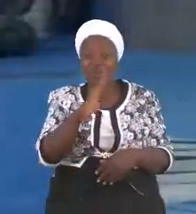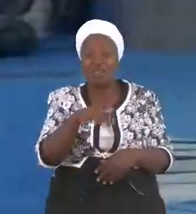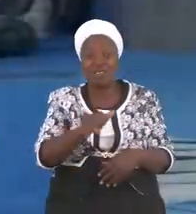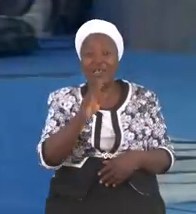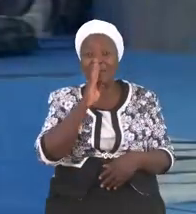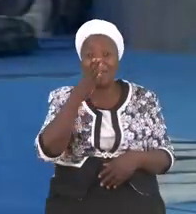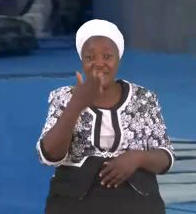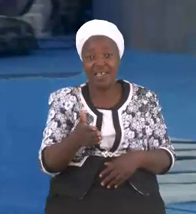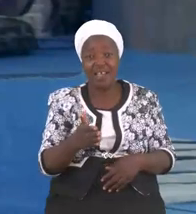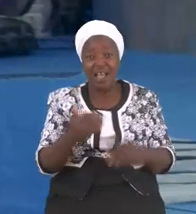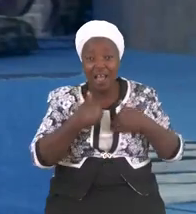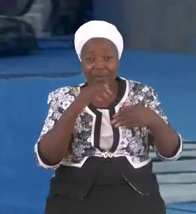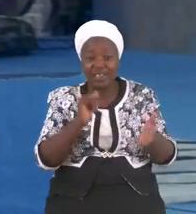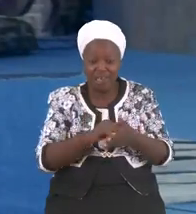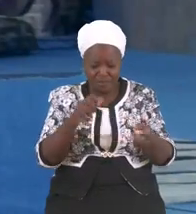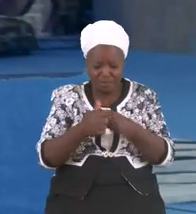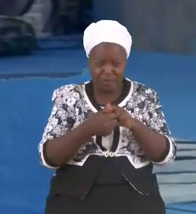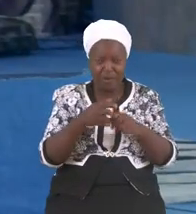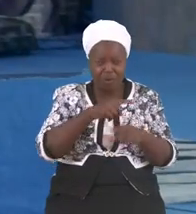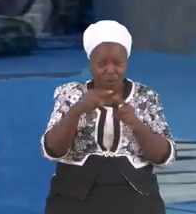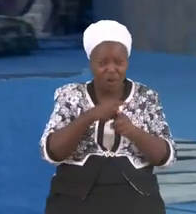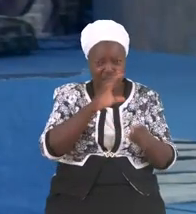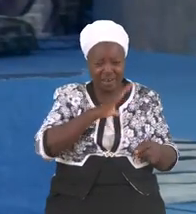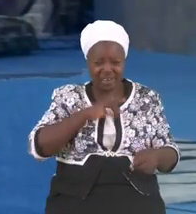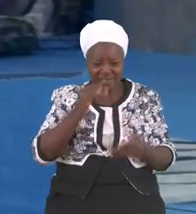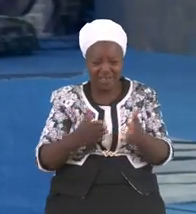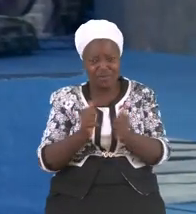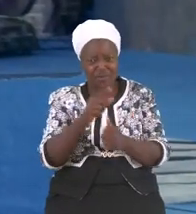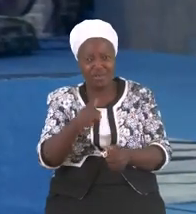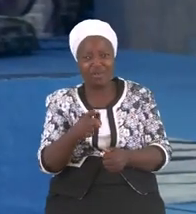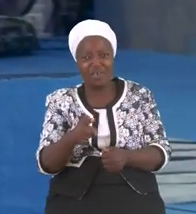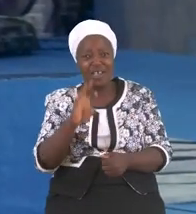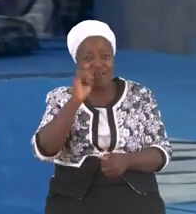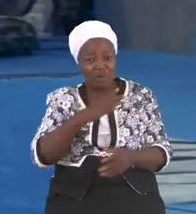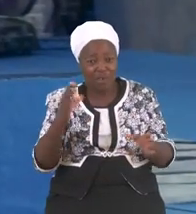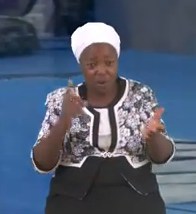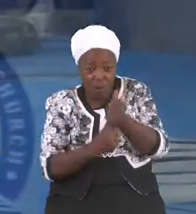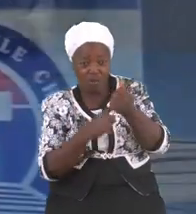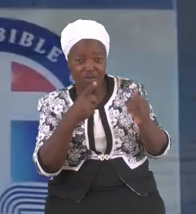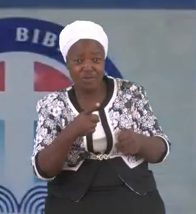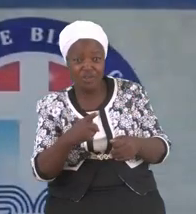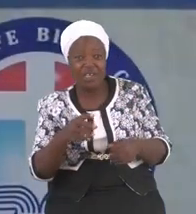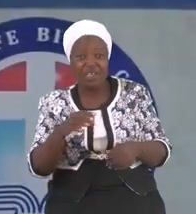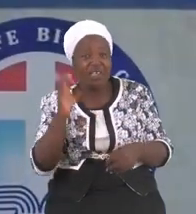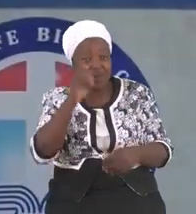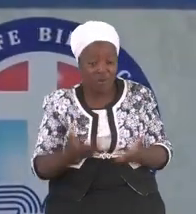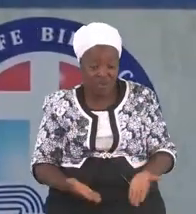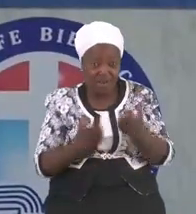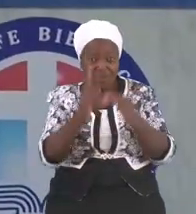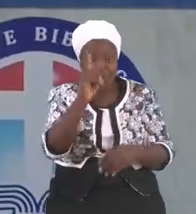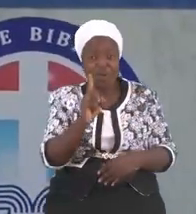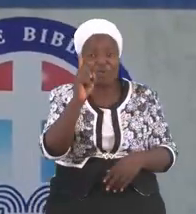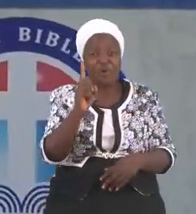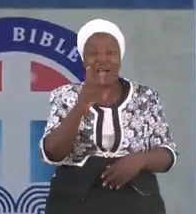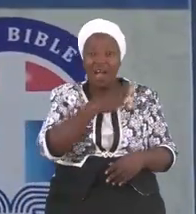having that ability problem when Christ is there with you? He'll take hold of you. He will lift you up